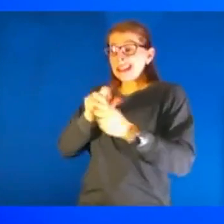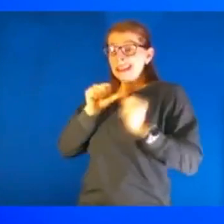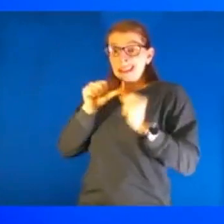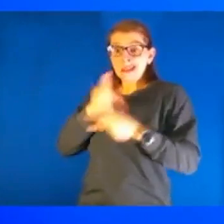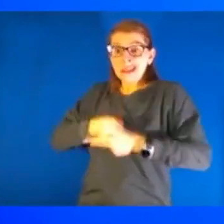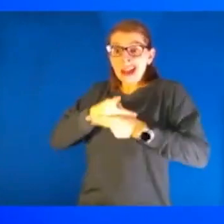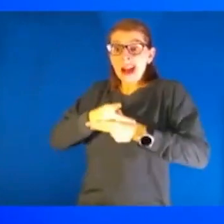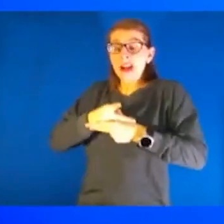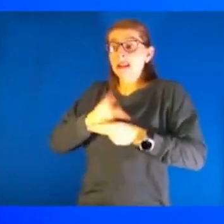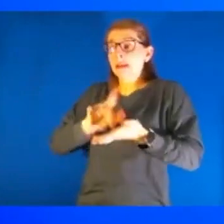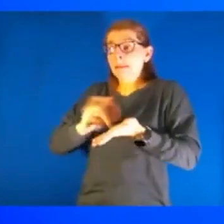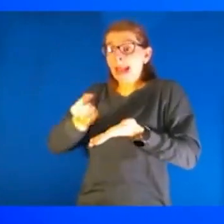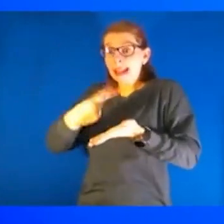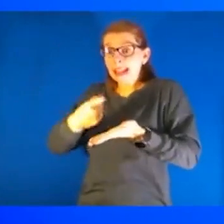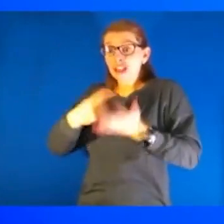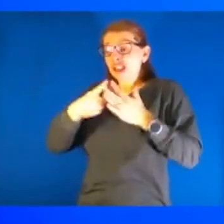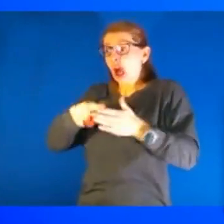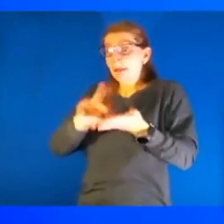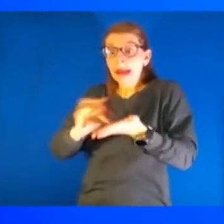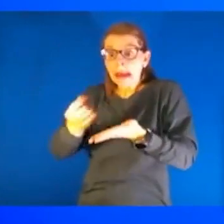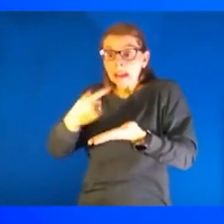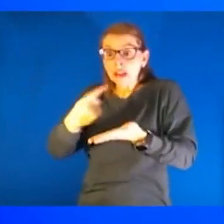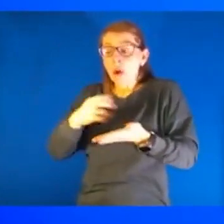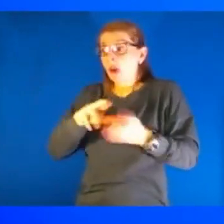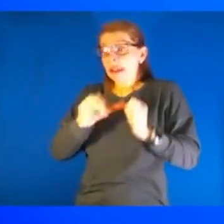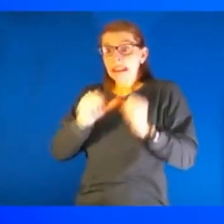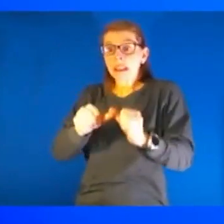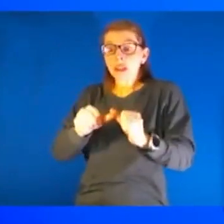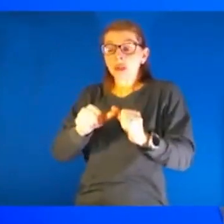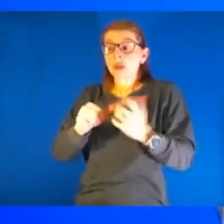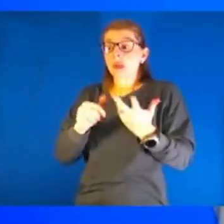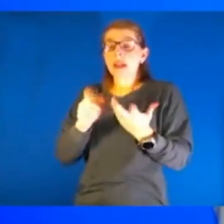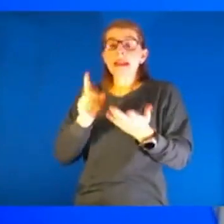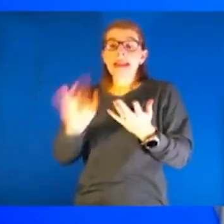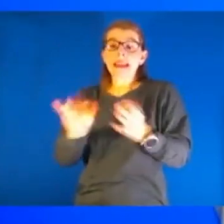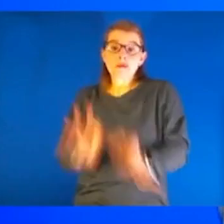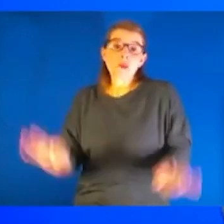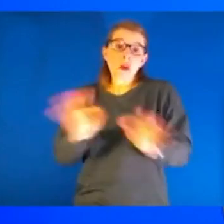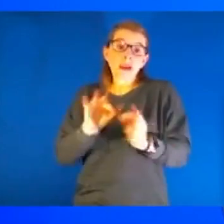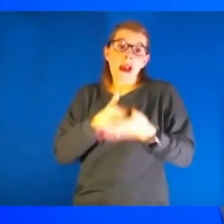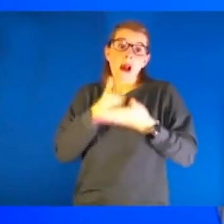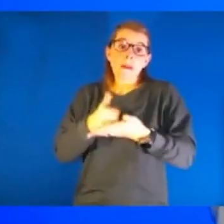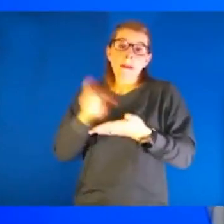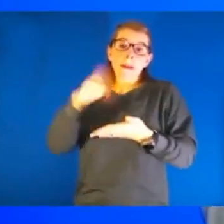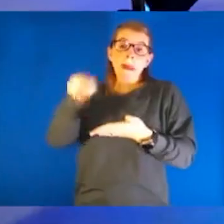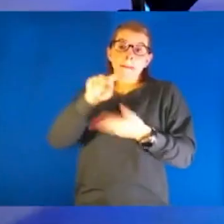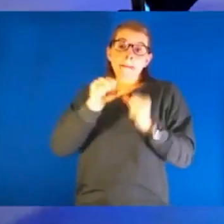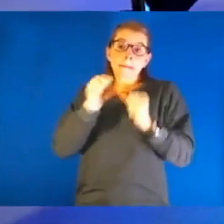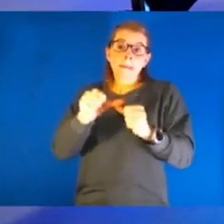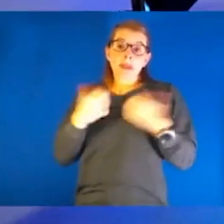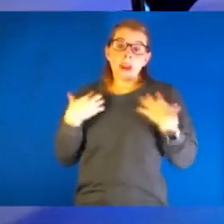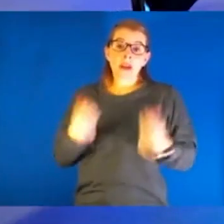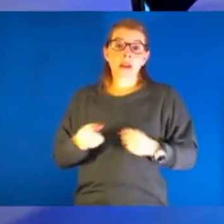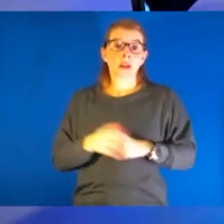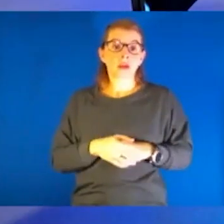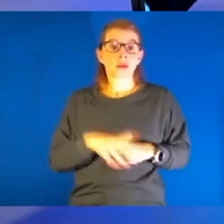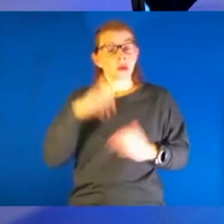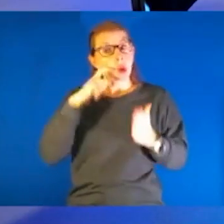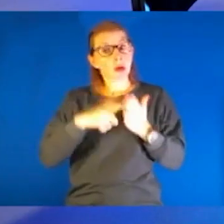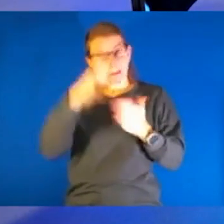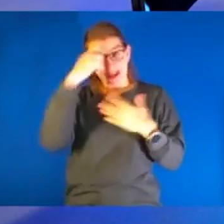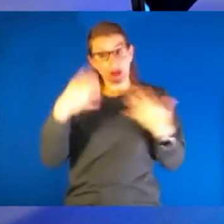initiate medications, and to take care of themselves is an important step in helping them to stay healthy during this pandemic. And have we seen a rise in mental health issues